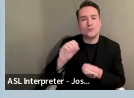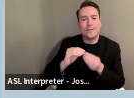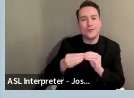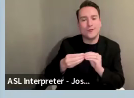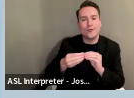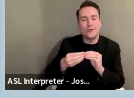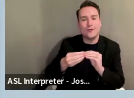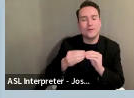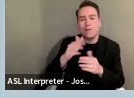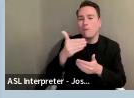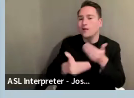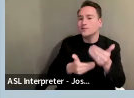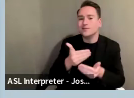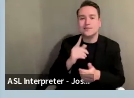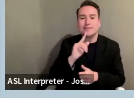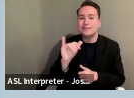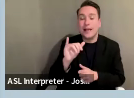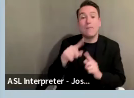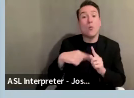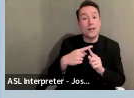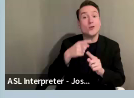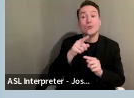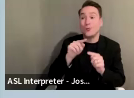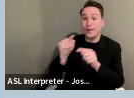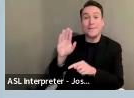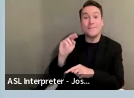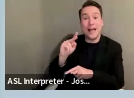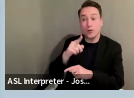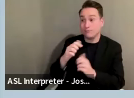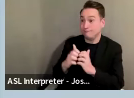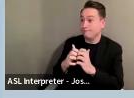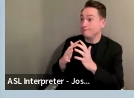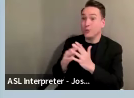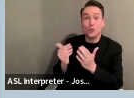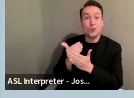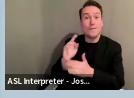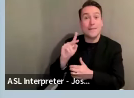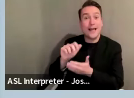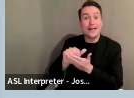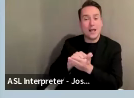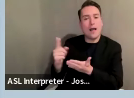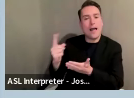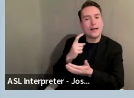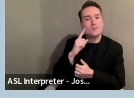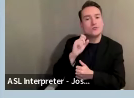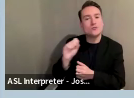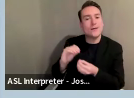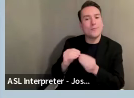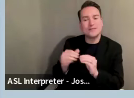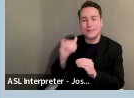very similar to when you initially went to that institution, opened up your own bank account. They wanted your Social Security number because that